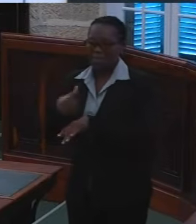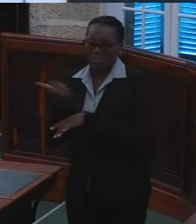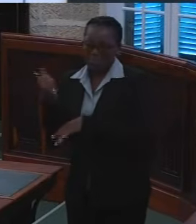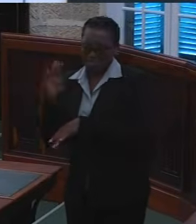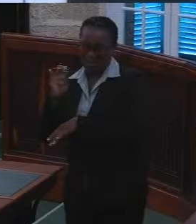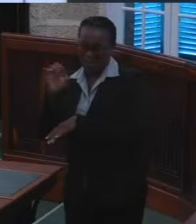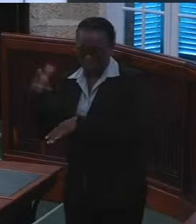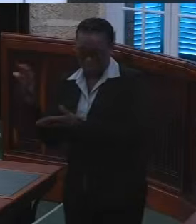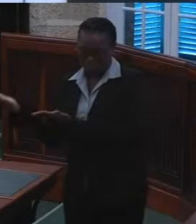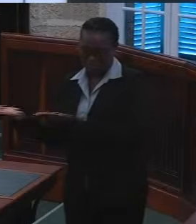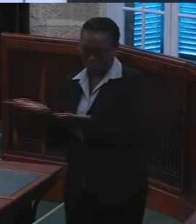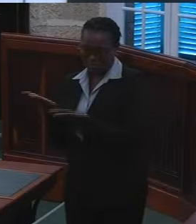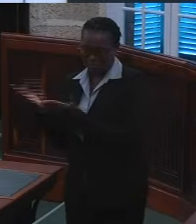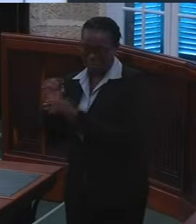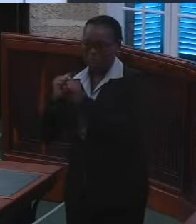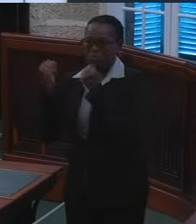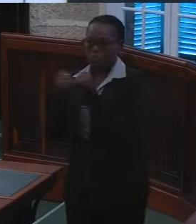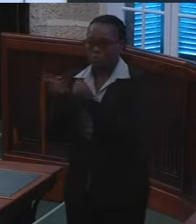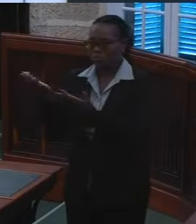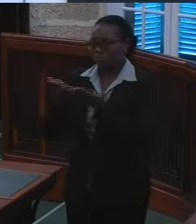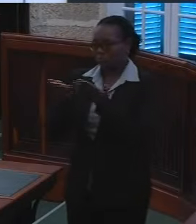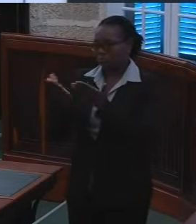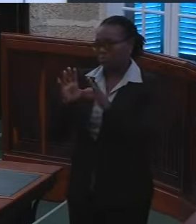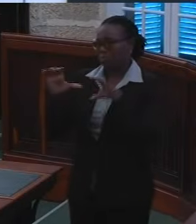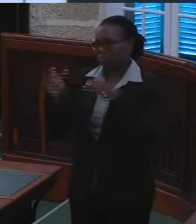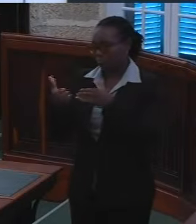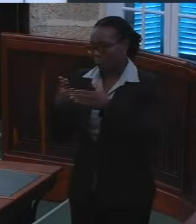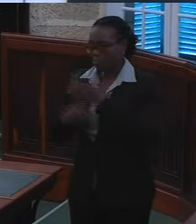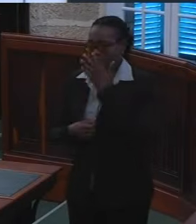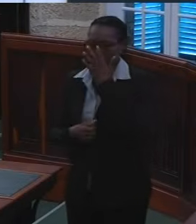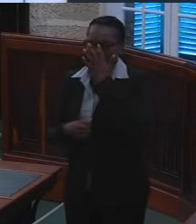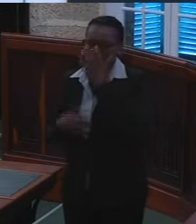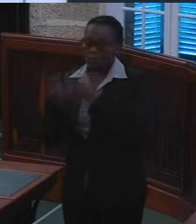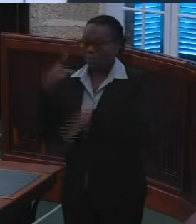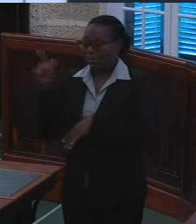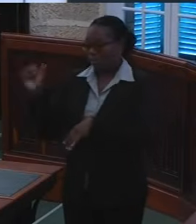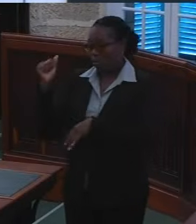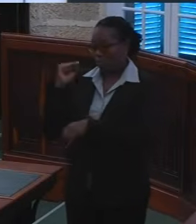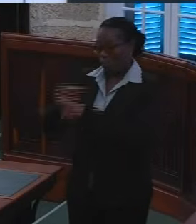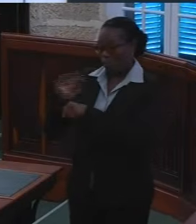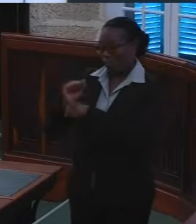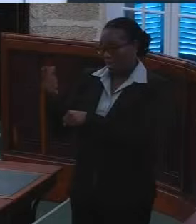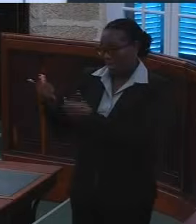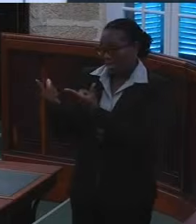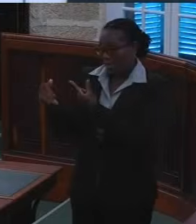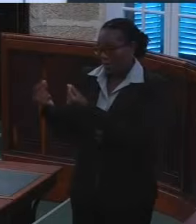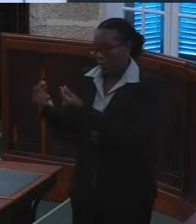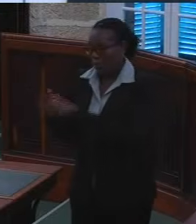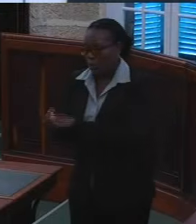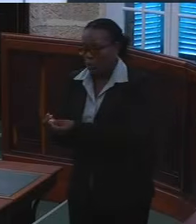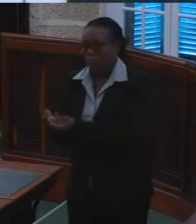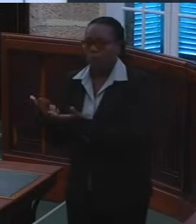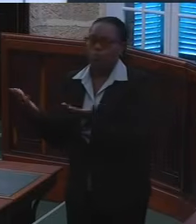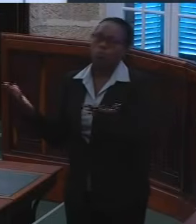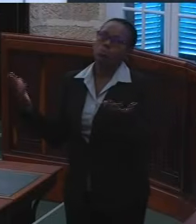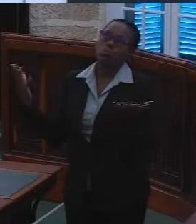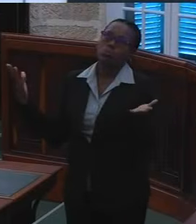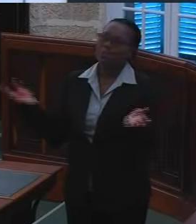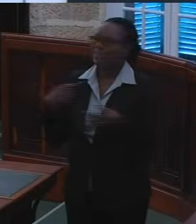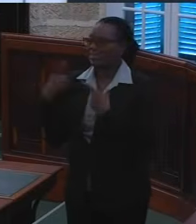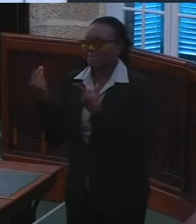this House in the social services sector. We could not have done the work that we did without the support, sir, and I really want to